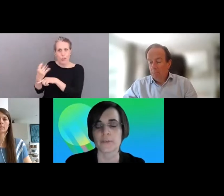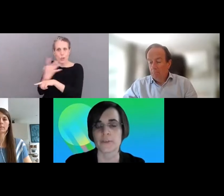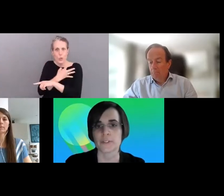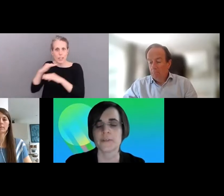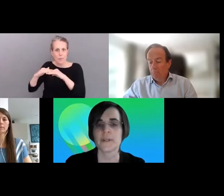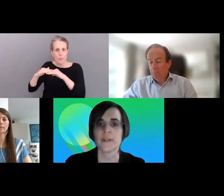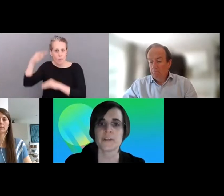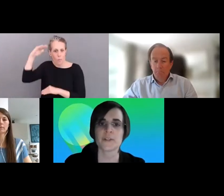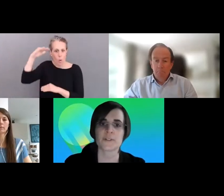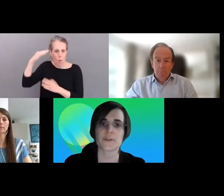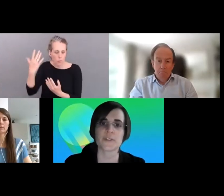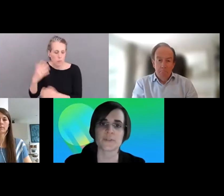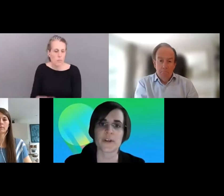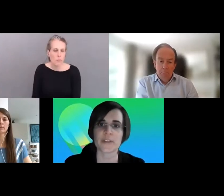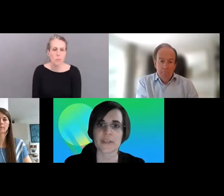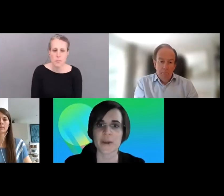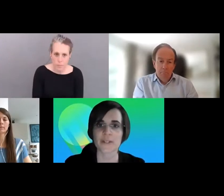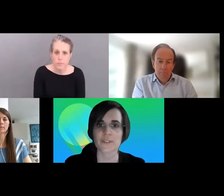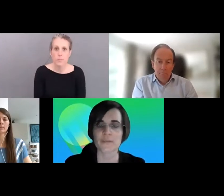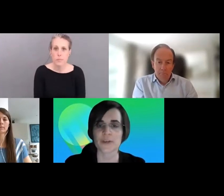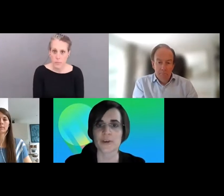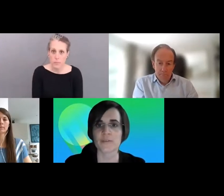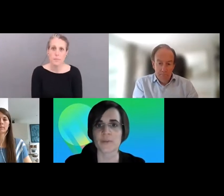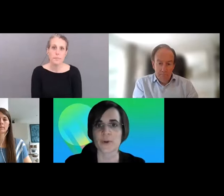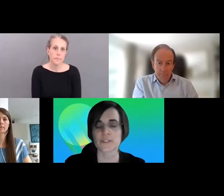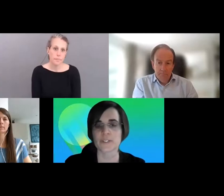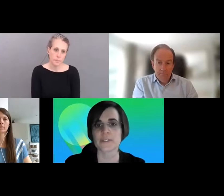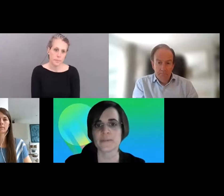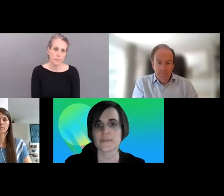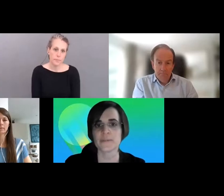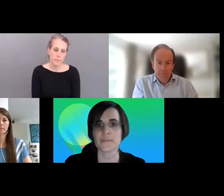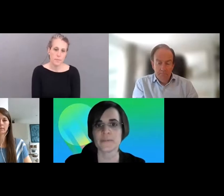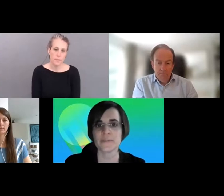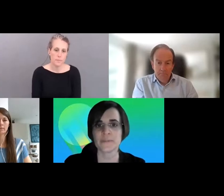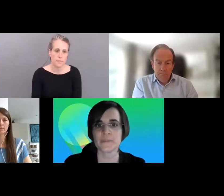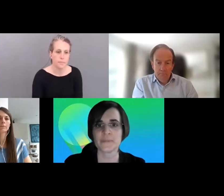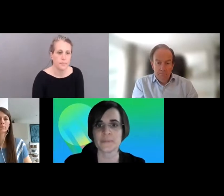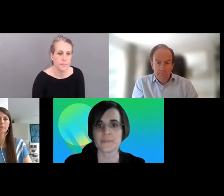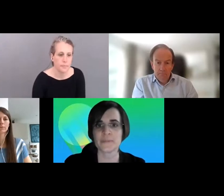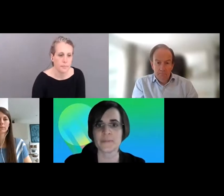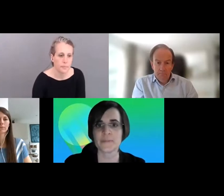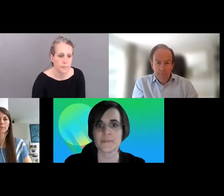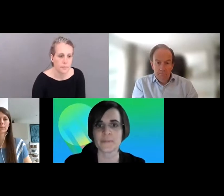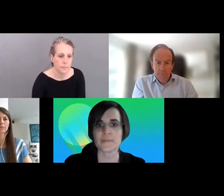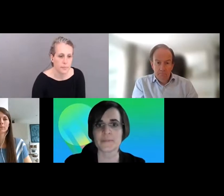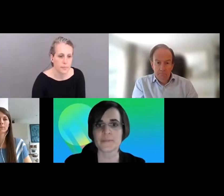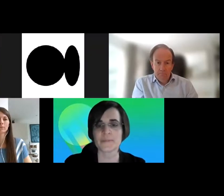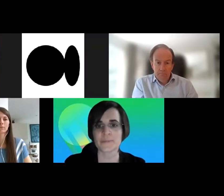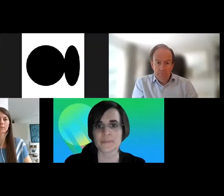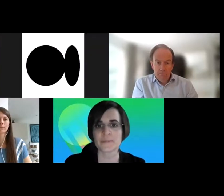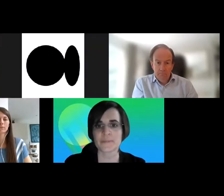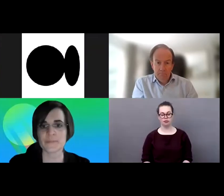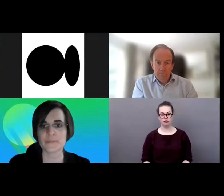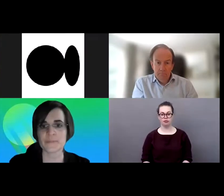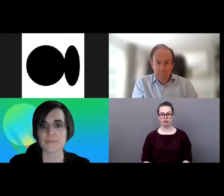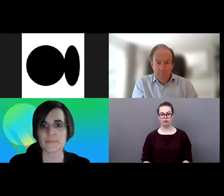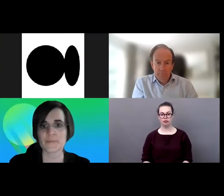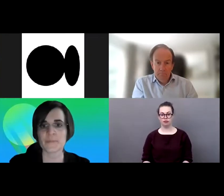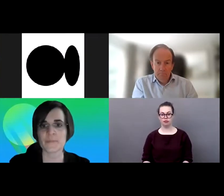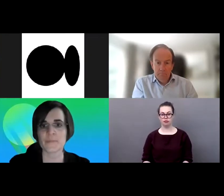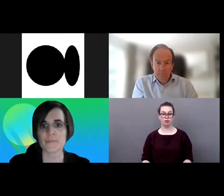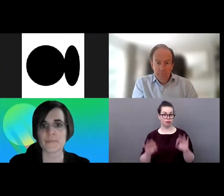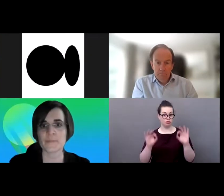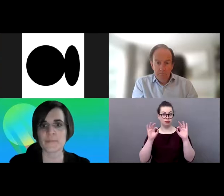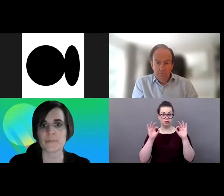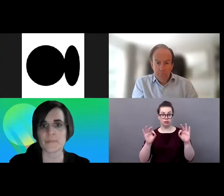the future so these were the key parts of uh of the project it's definitely very important to rise uh